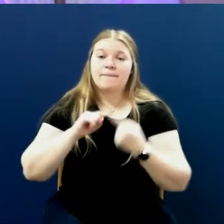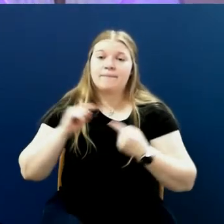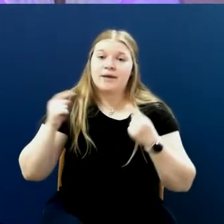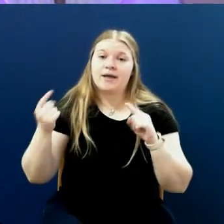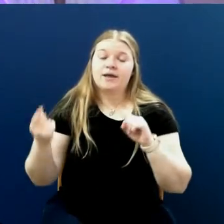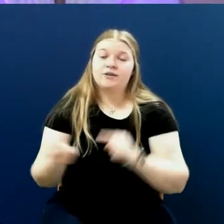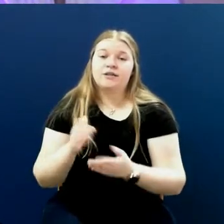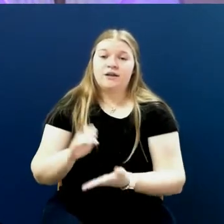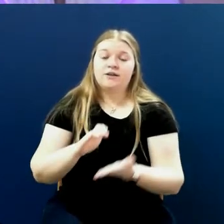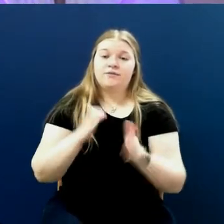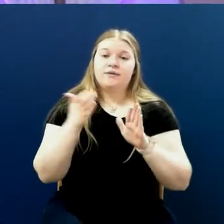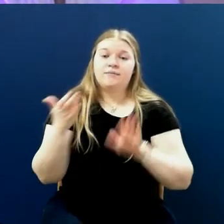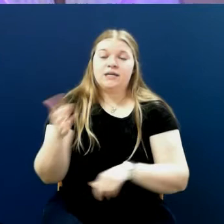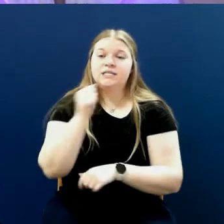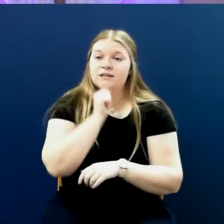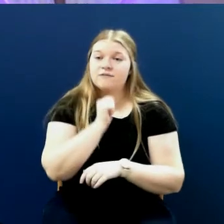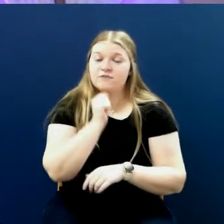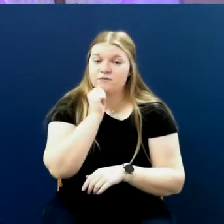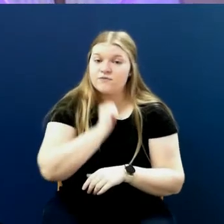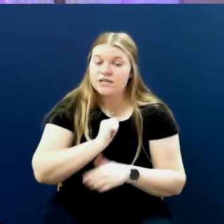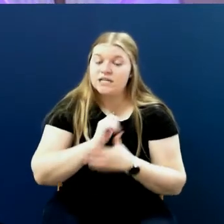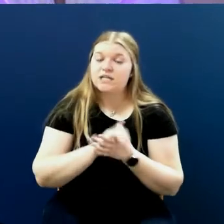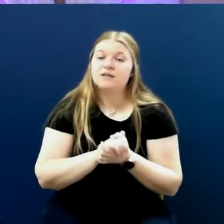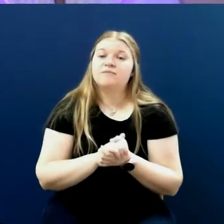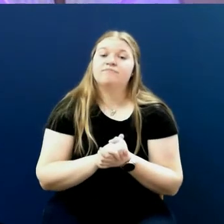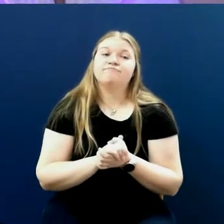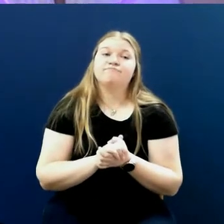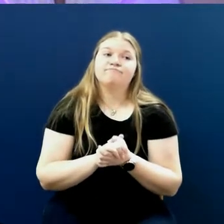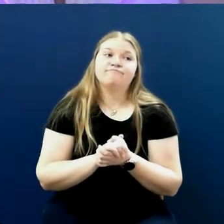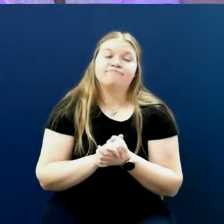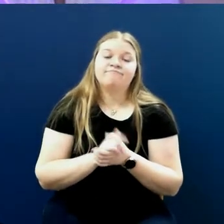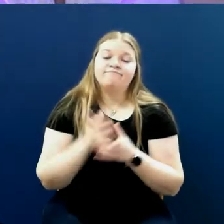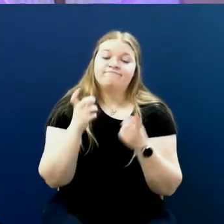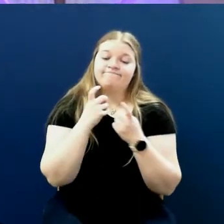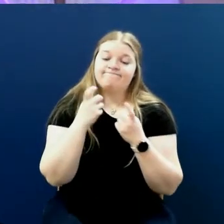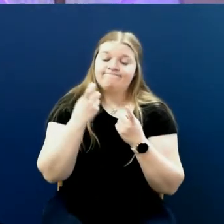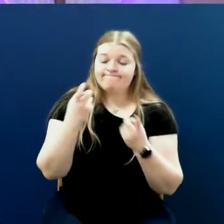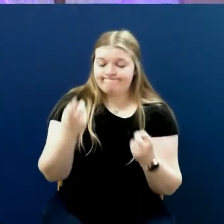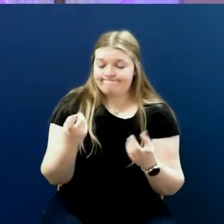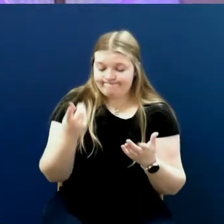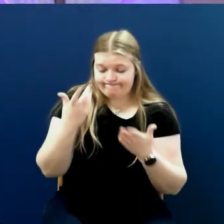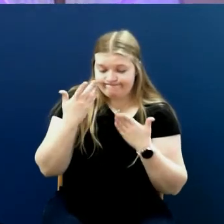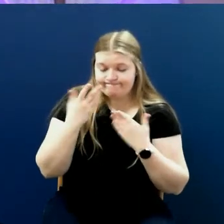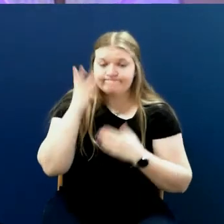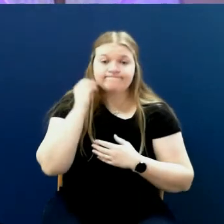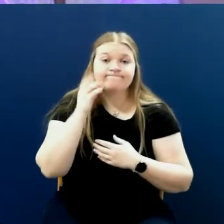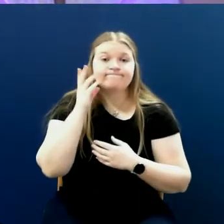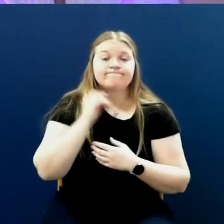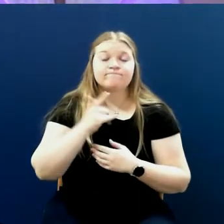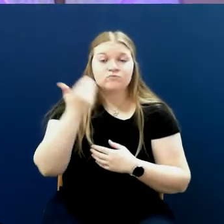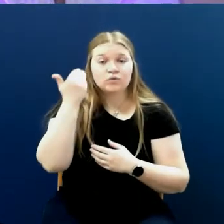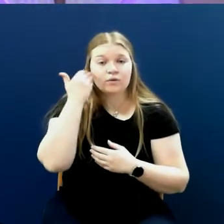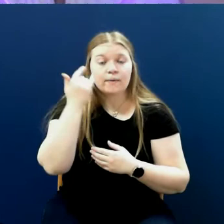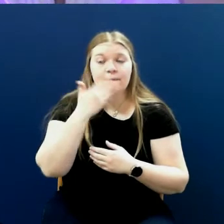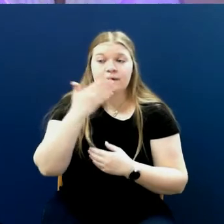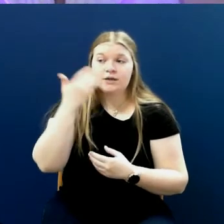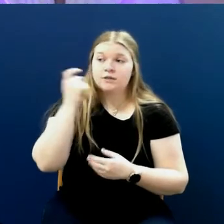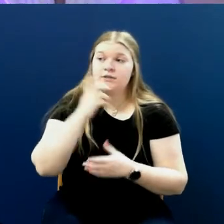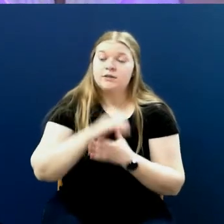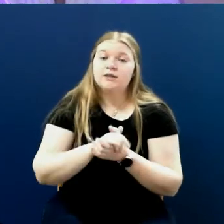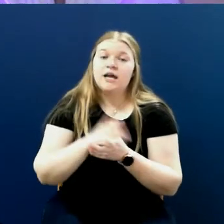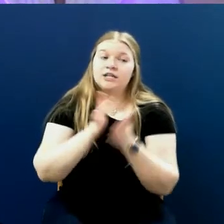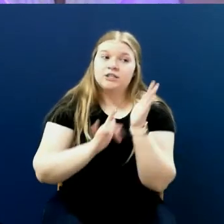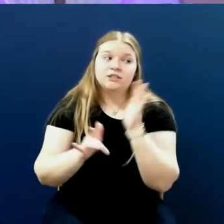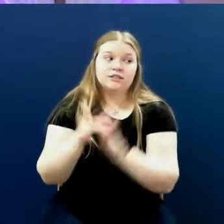to take away my suffering, my iniquity that has been poured out on me. Jesus, you know even better. And Jesus,